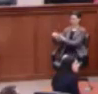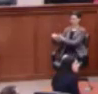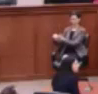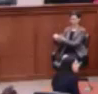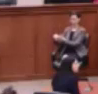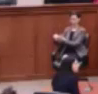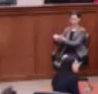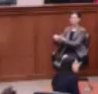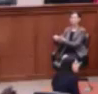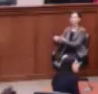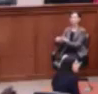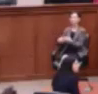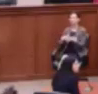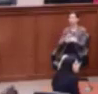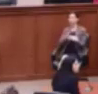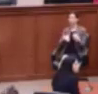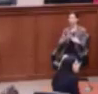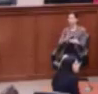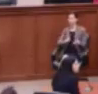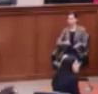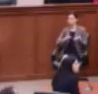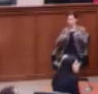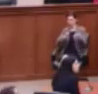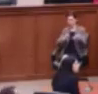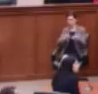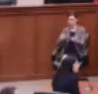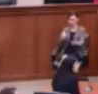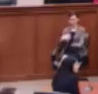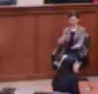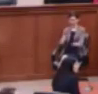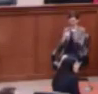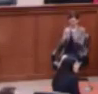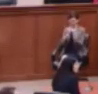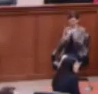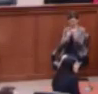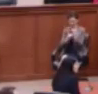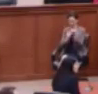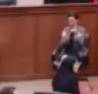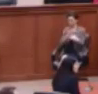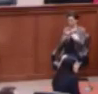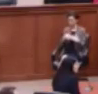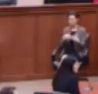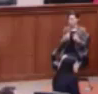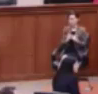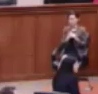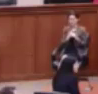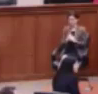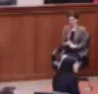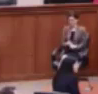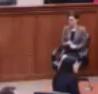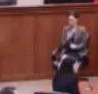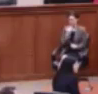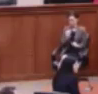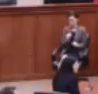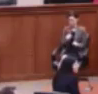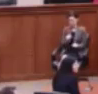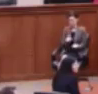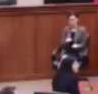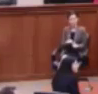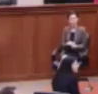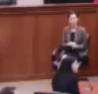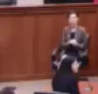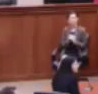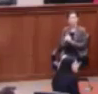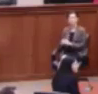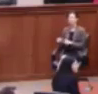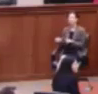and we looked at all of their recommendations, and we're trying to follow those as best we can, and